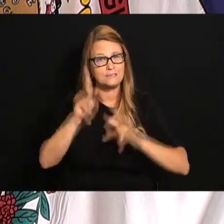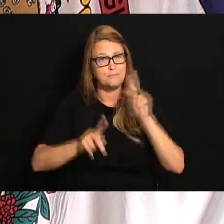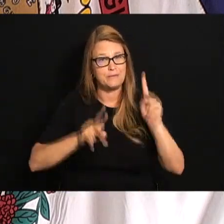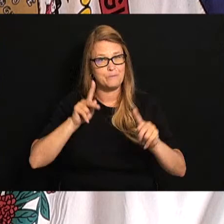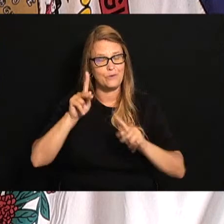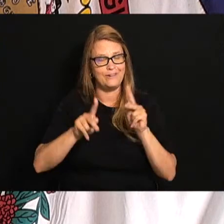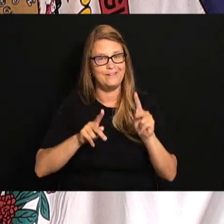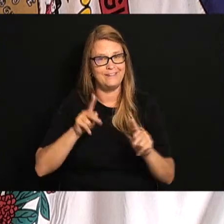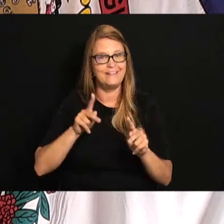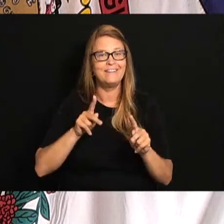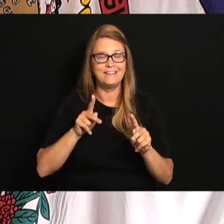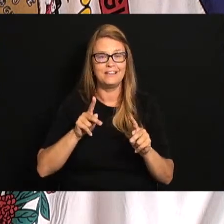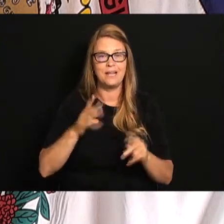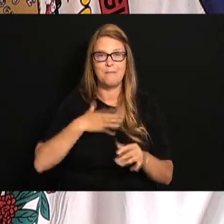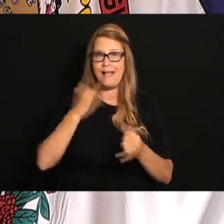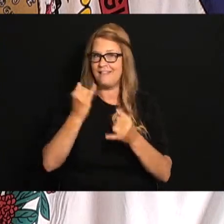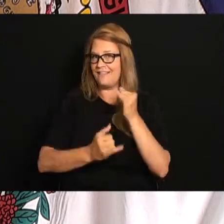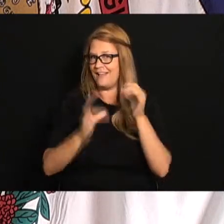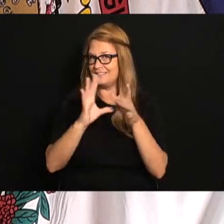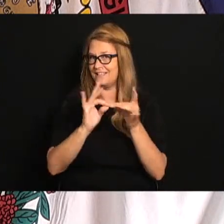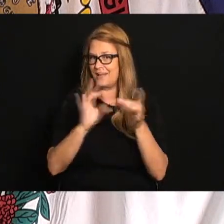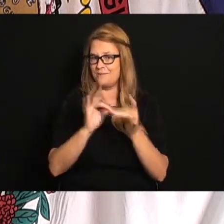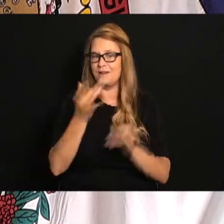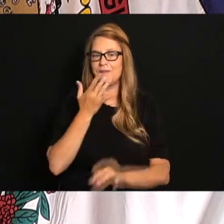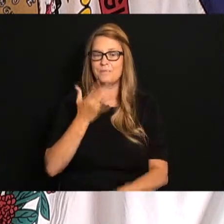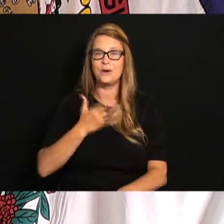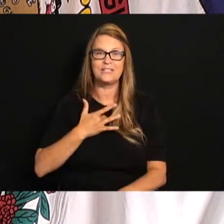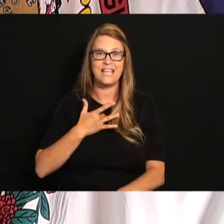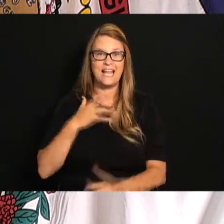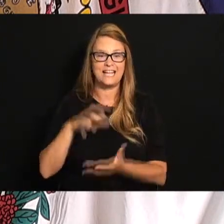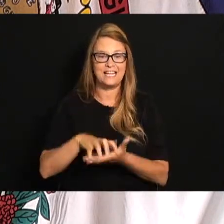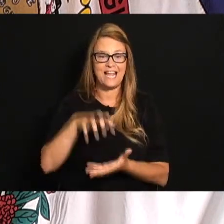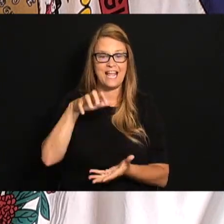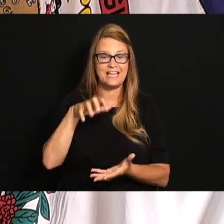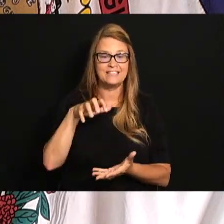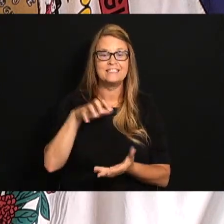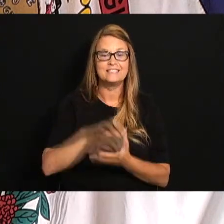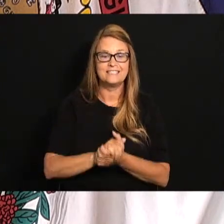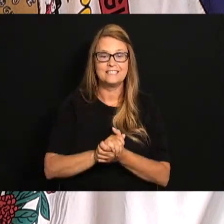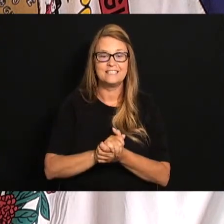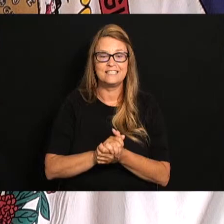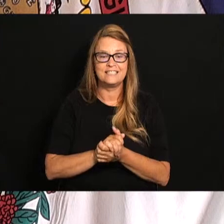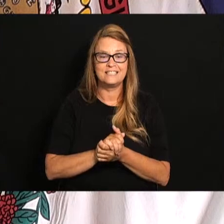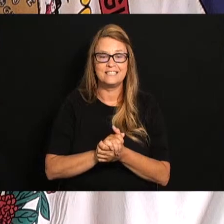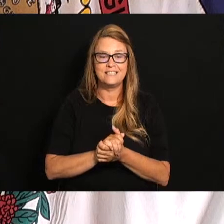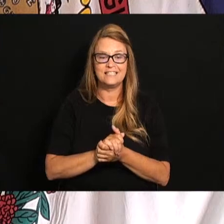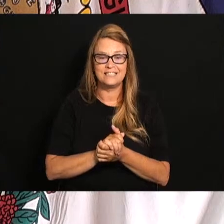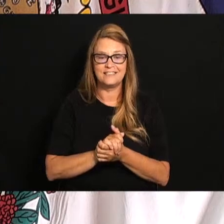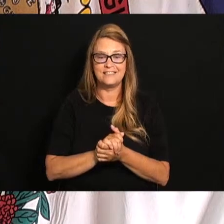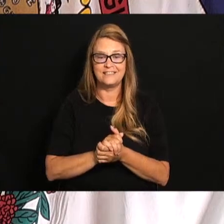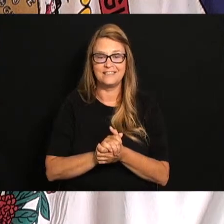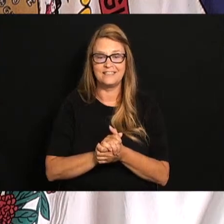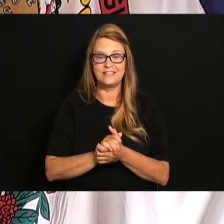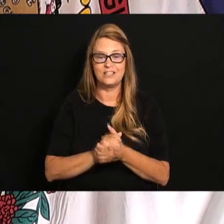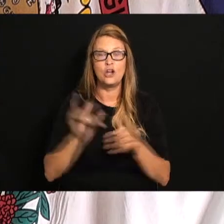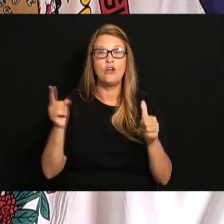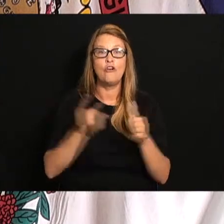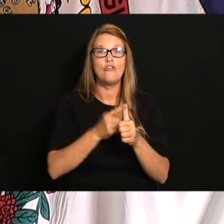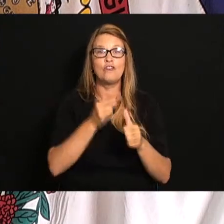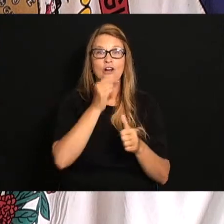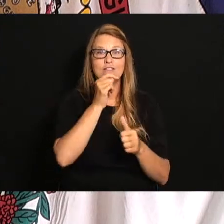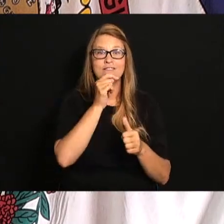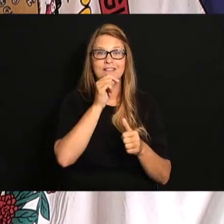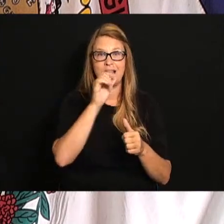everything. And the last thing I had was the birthday cake, and I've been through most all that, but First Lady came up